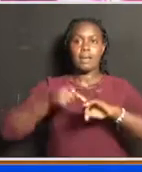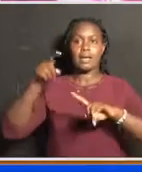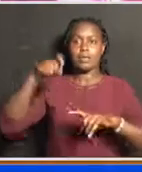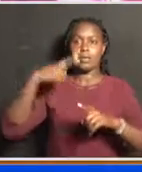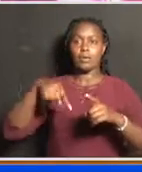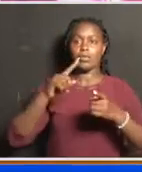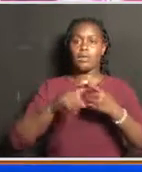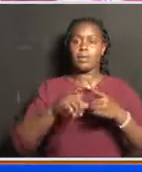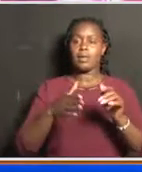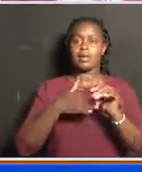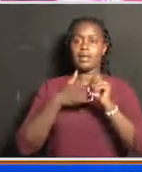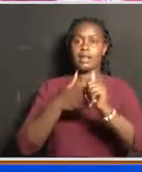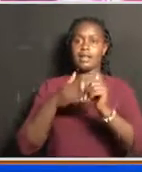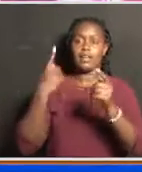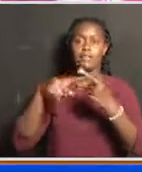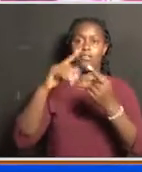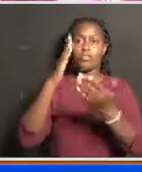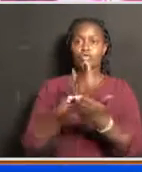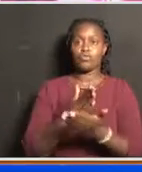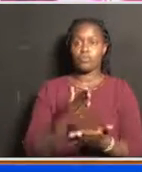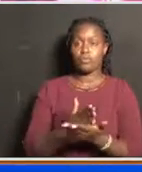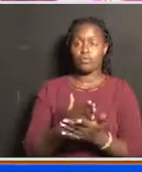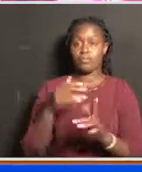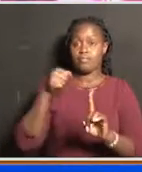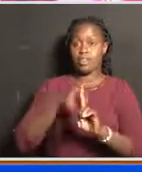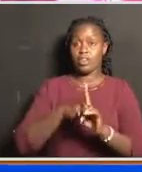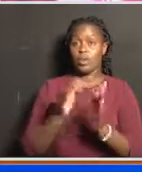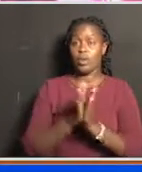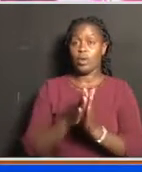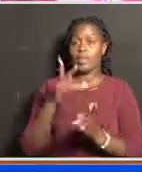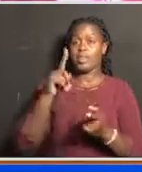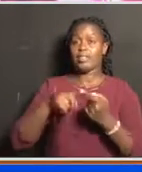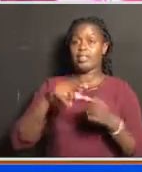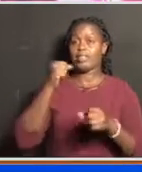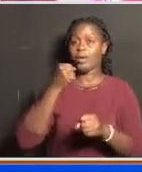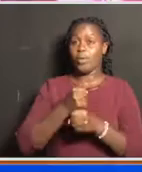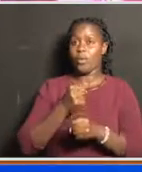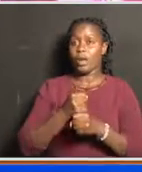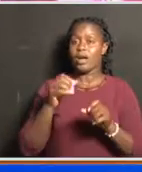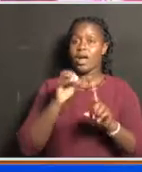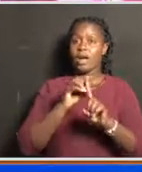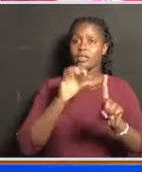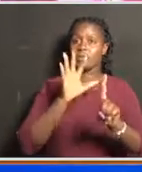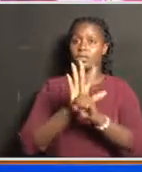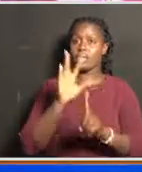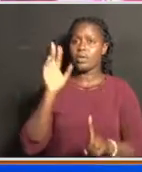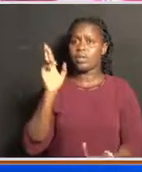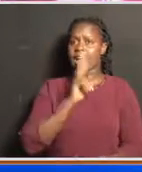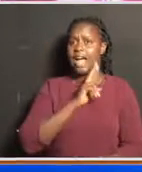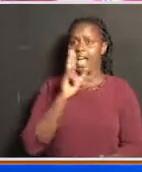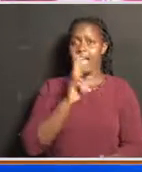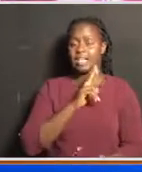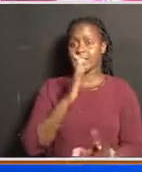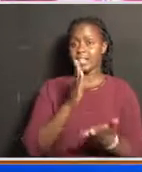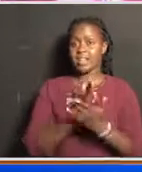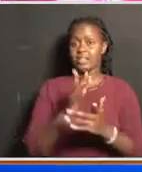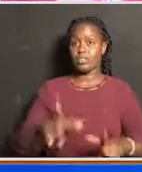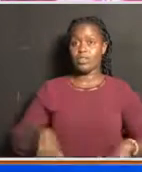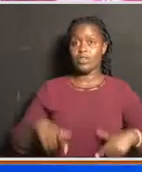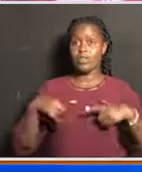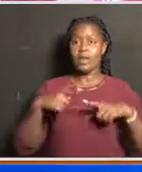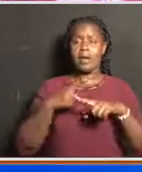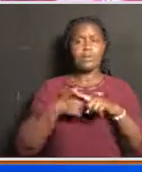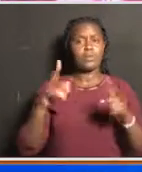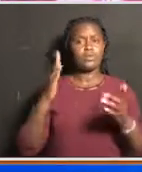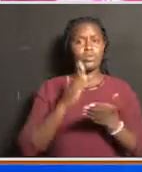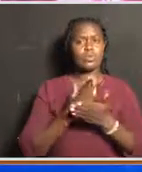of truth and a warrior fighting with a pen, exposing the harsh realities of life. However, it is disheartening